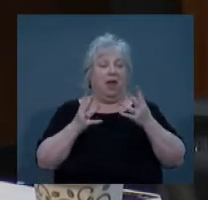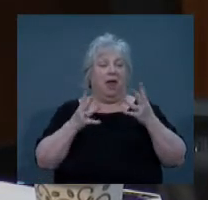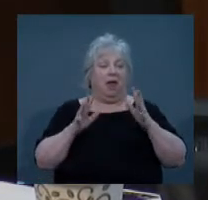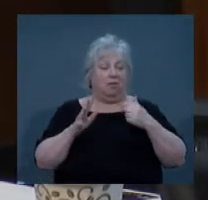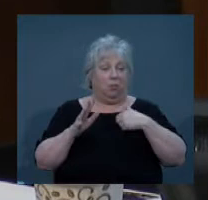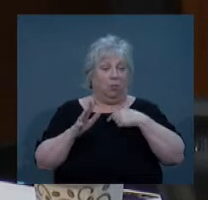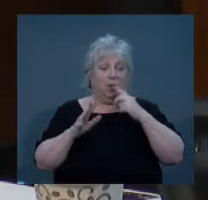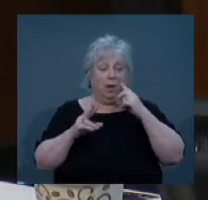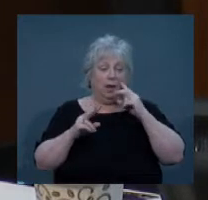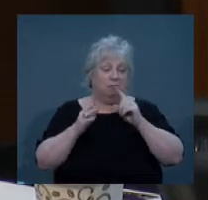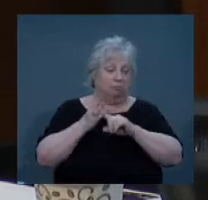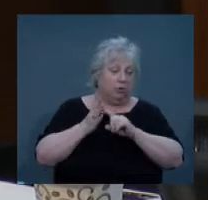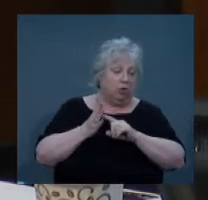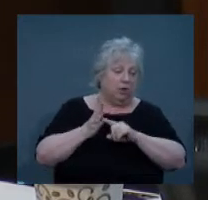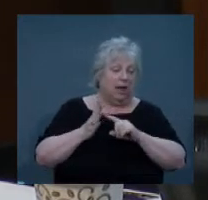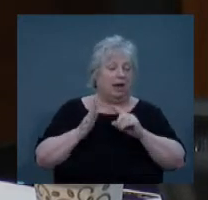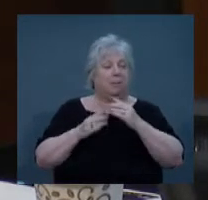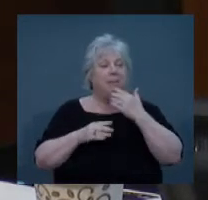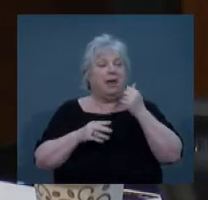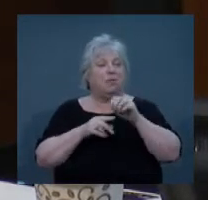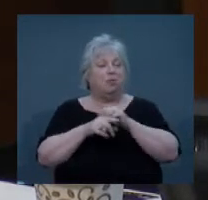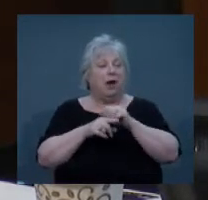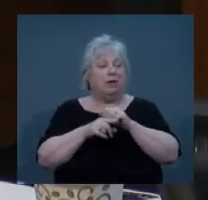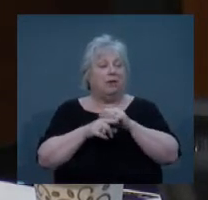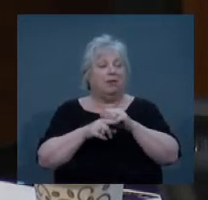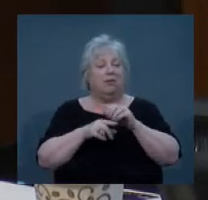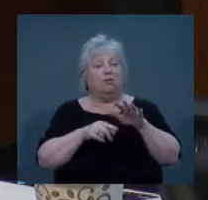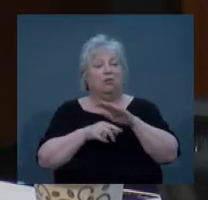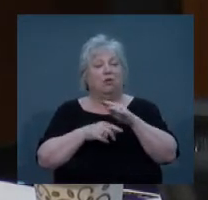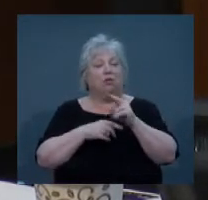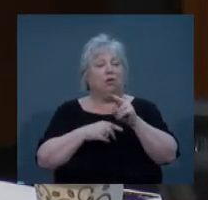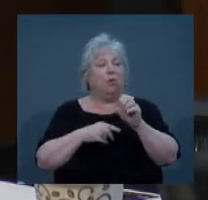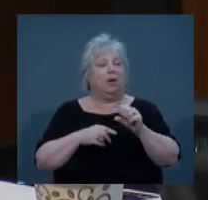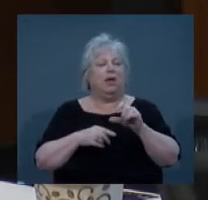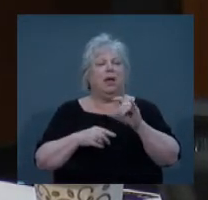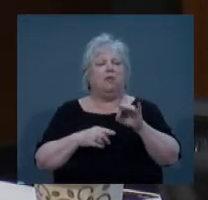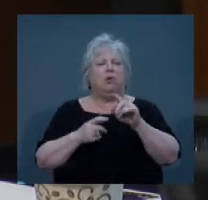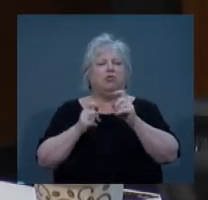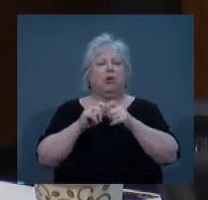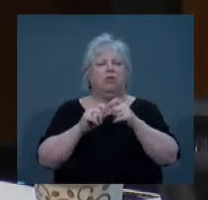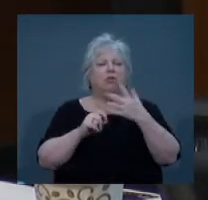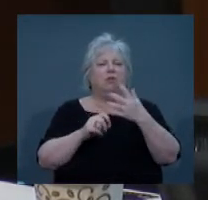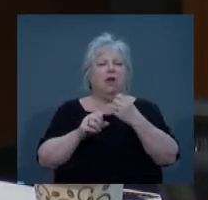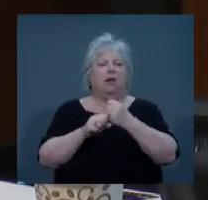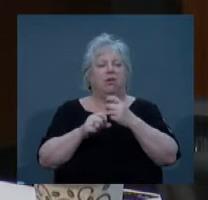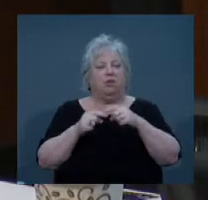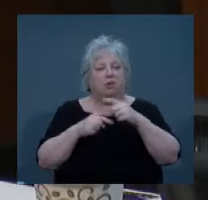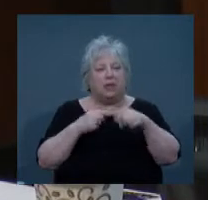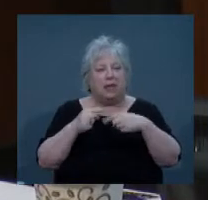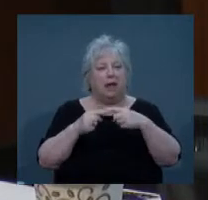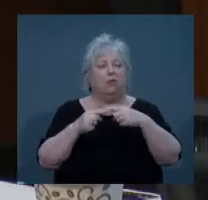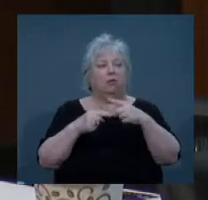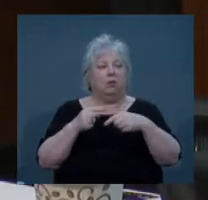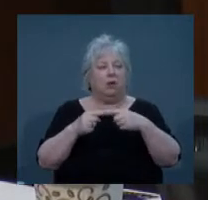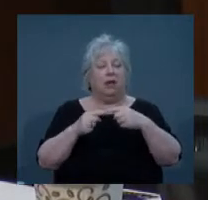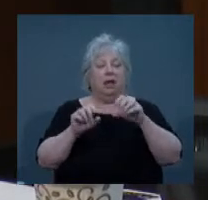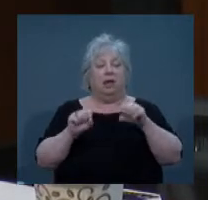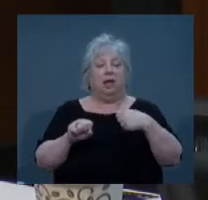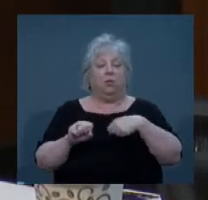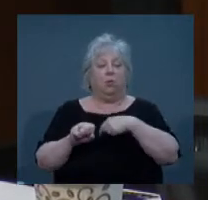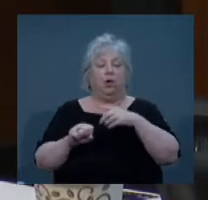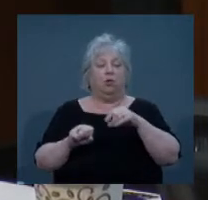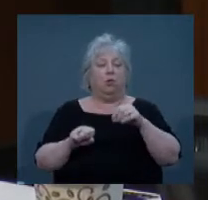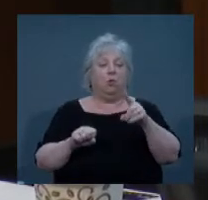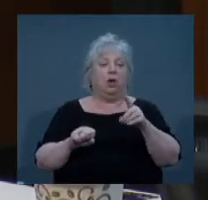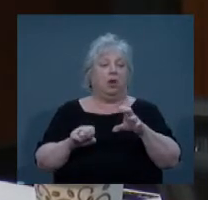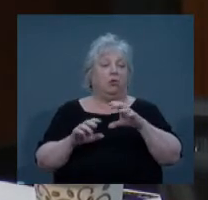practices across the U.S., if we went to 5-year cycles, would we have the capacity to do 100% rather than 20%